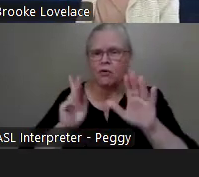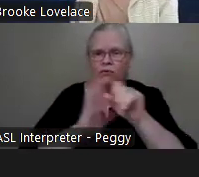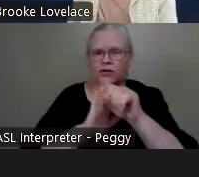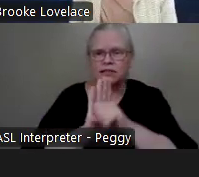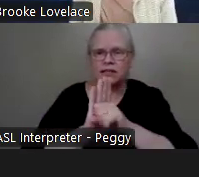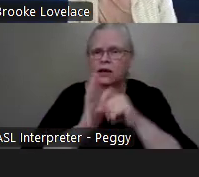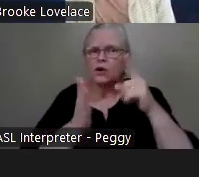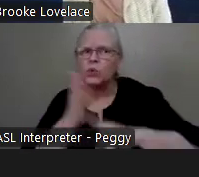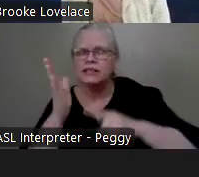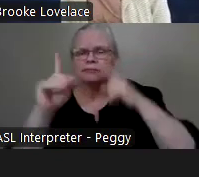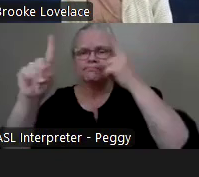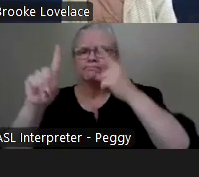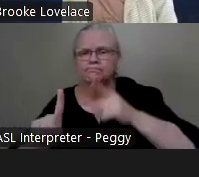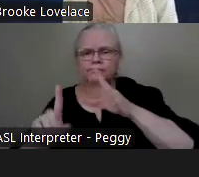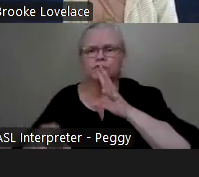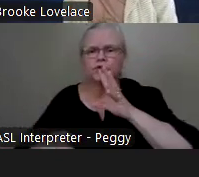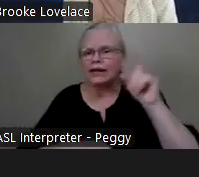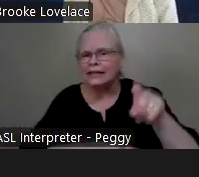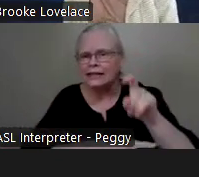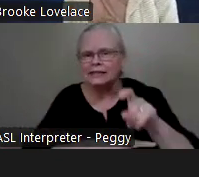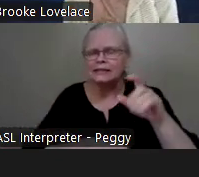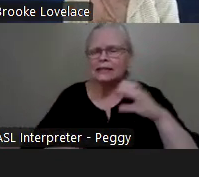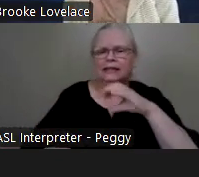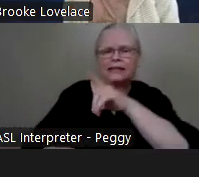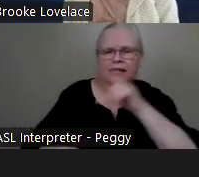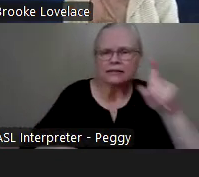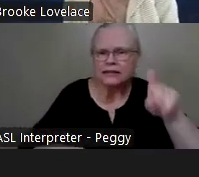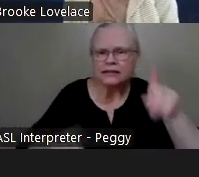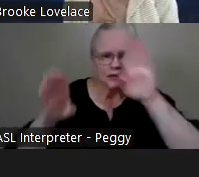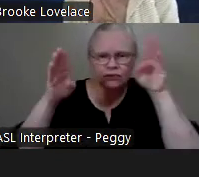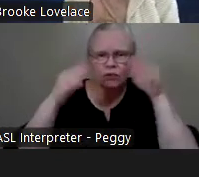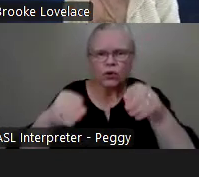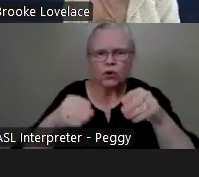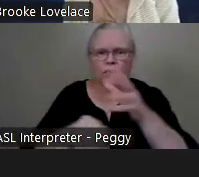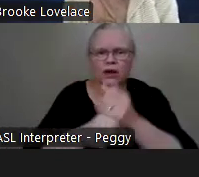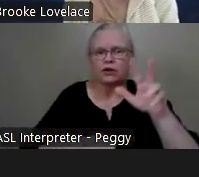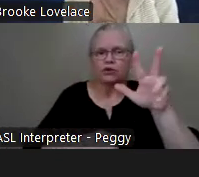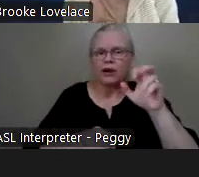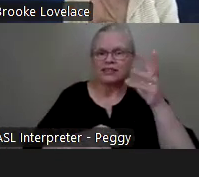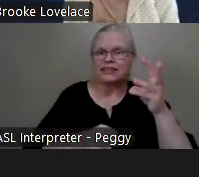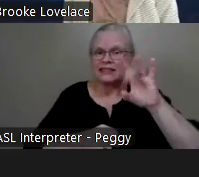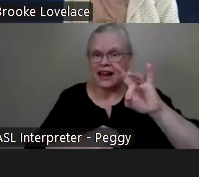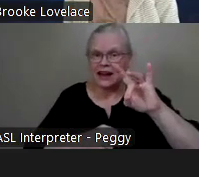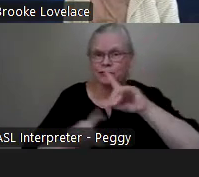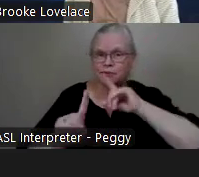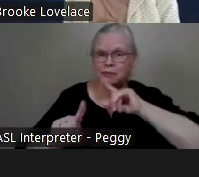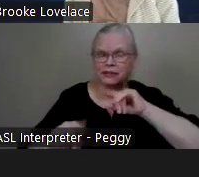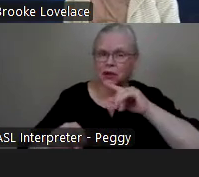top needs and activities the council should focus on. We received 368 responses, so we were happy with